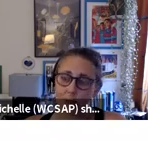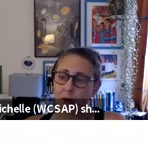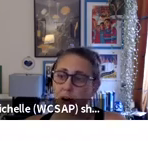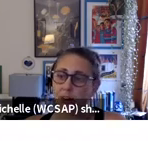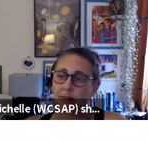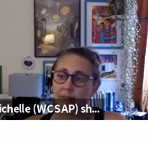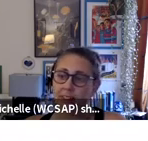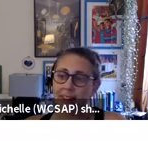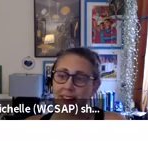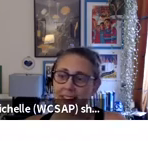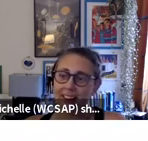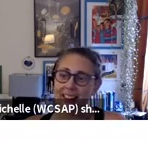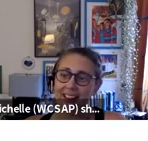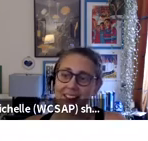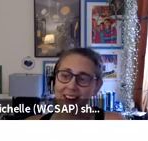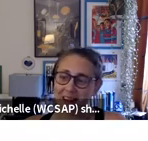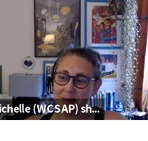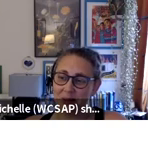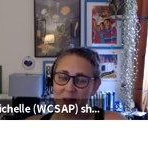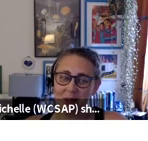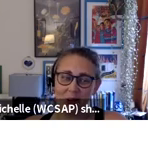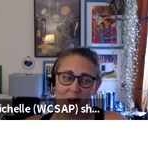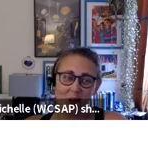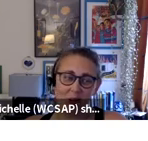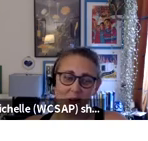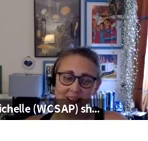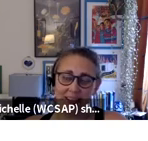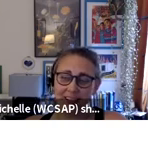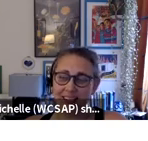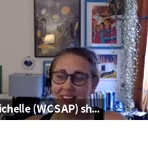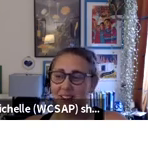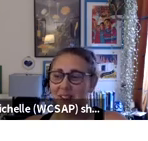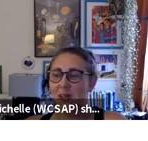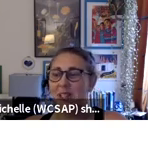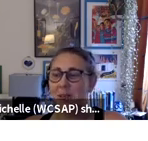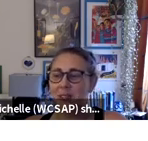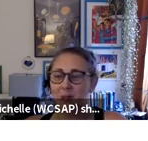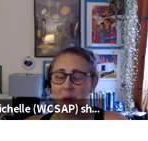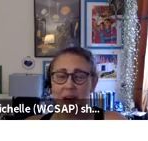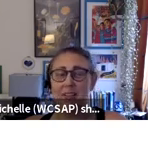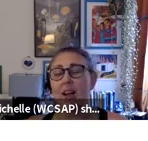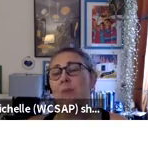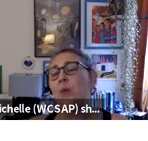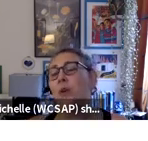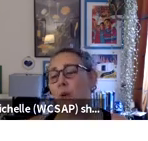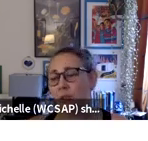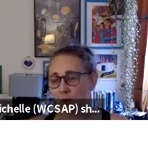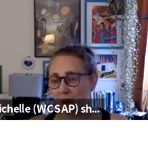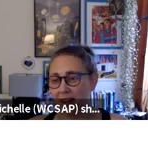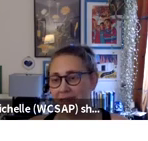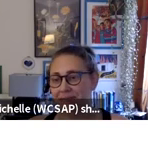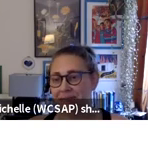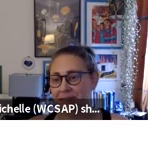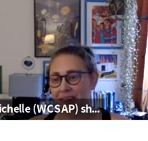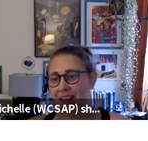God, this was hard. And a lot of times, you know, what I say is, you know, don't tell me the story, tell me your